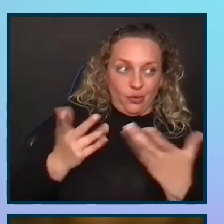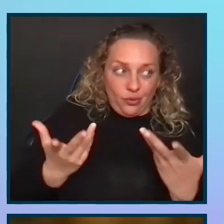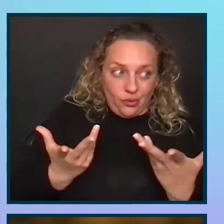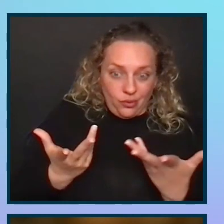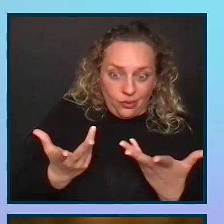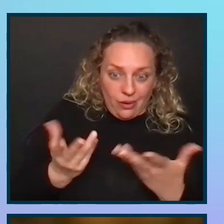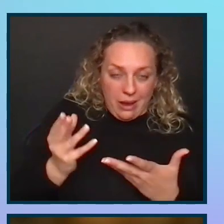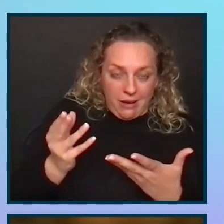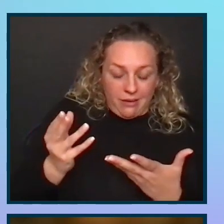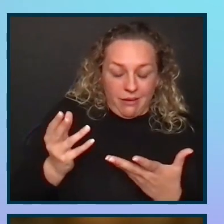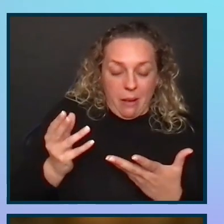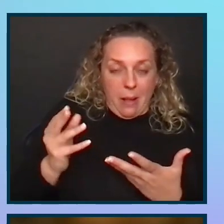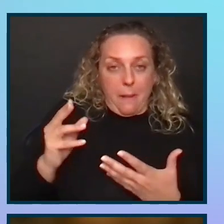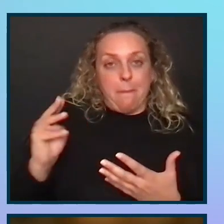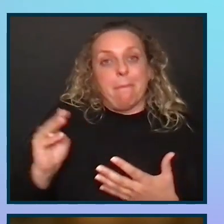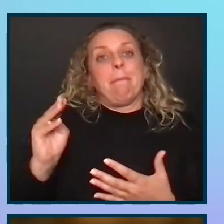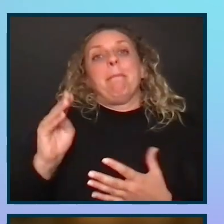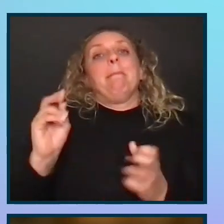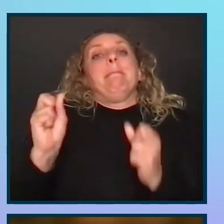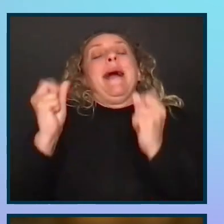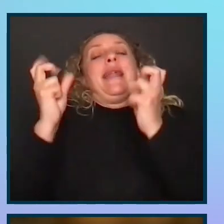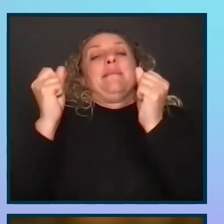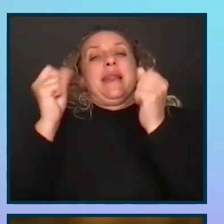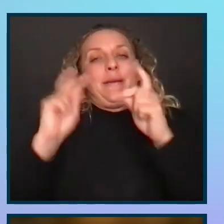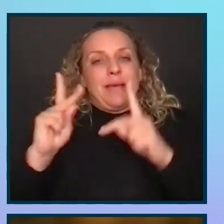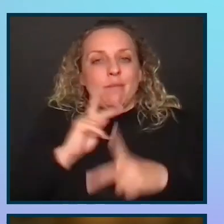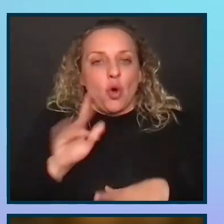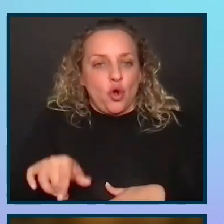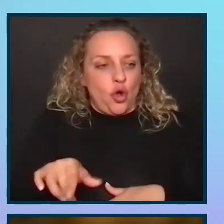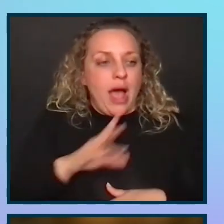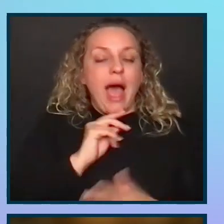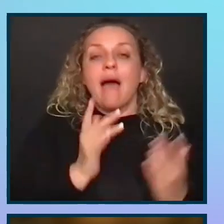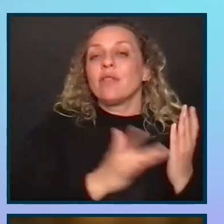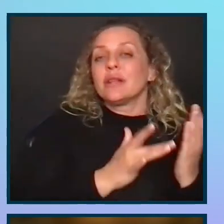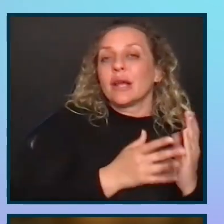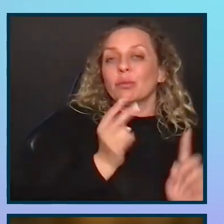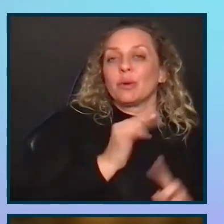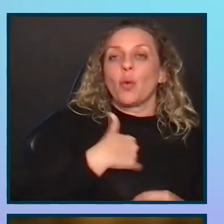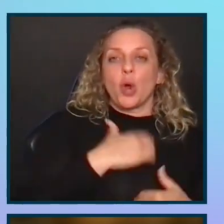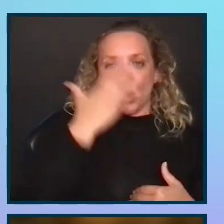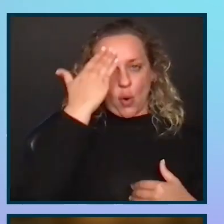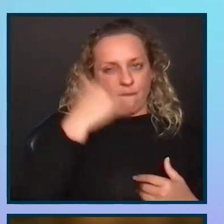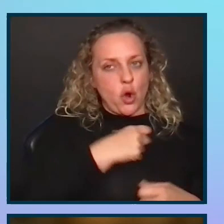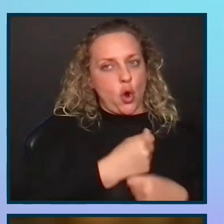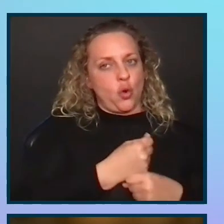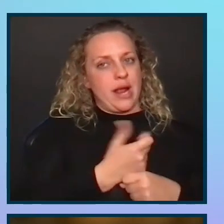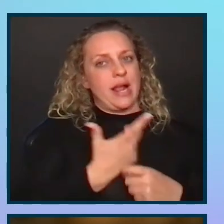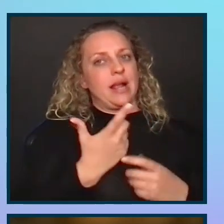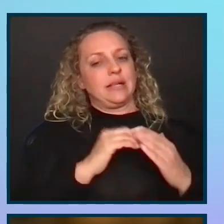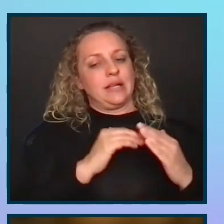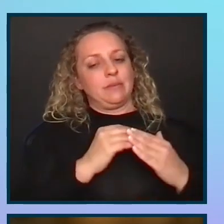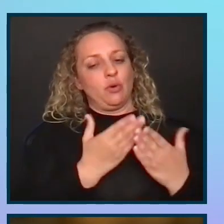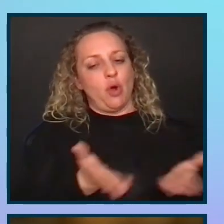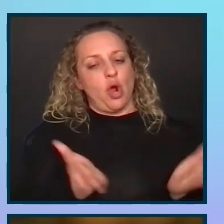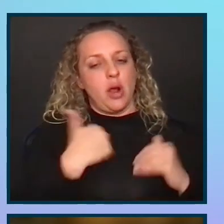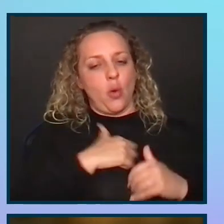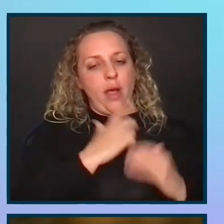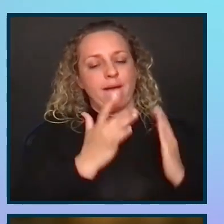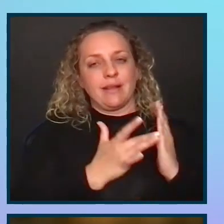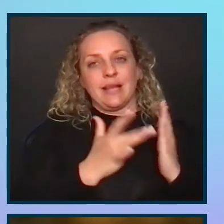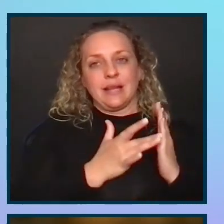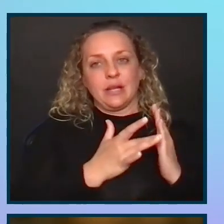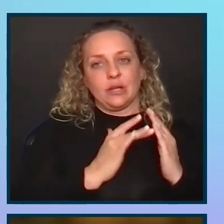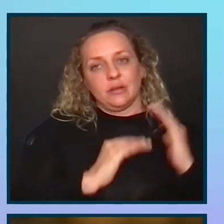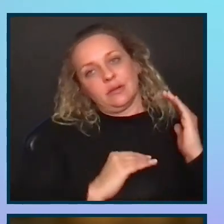of users who would do it. From a technical perspective, we know that if we don't create accessible products, that we have technical